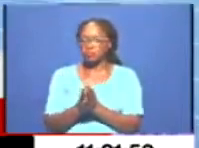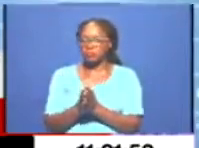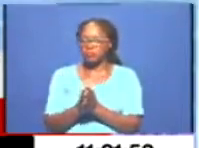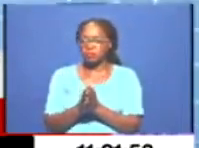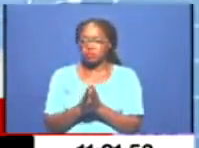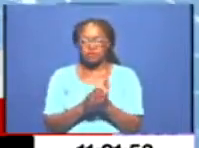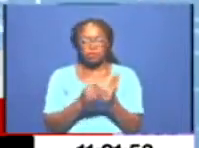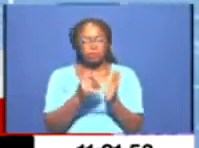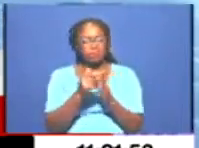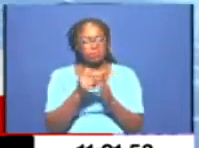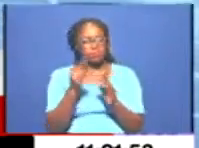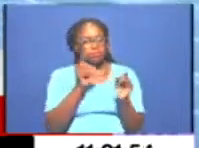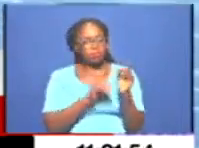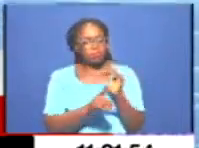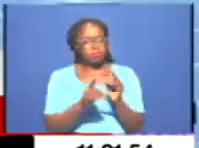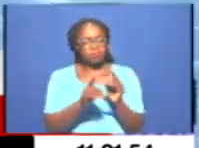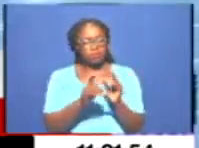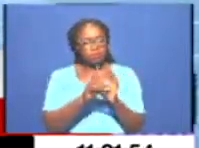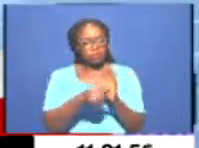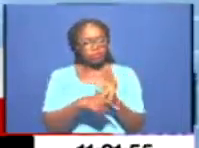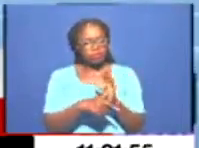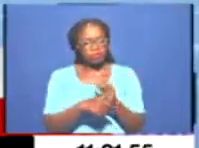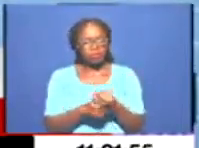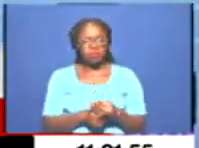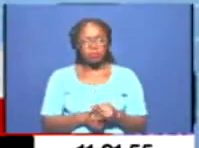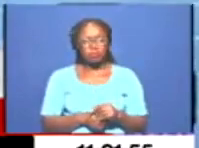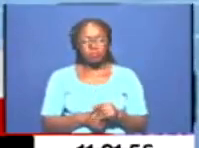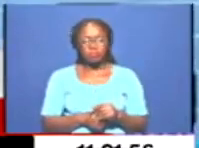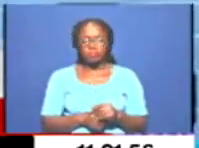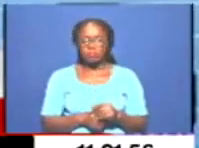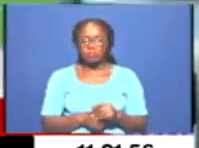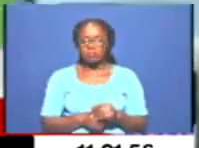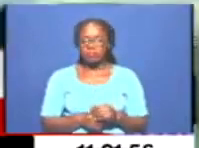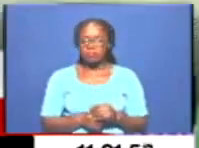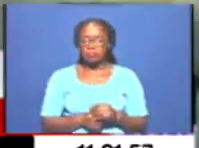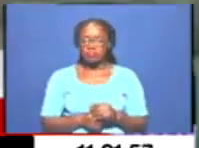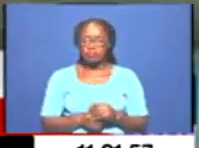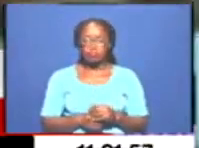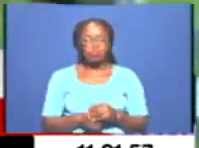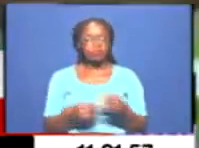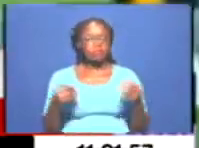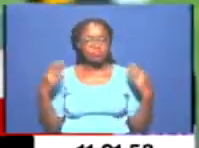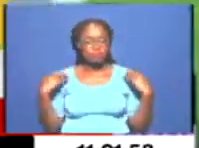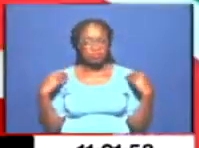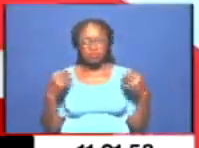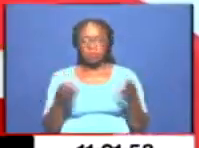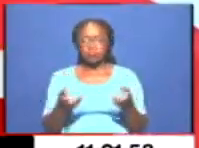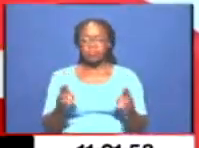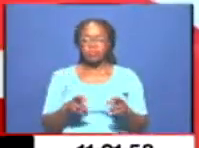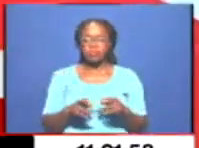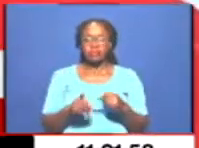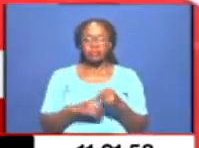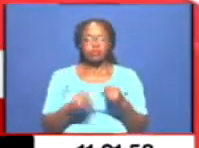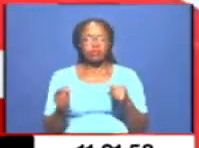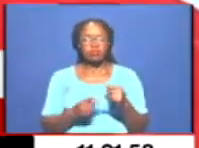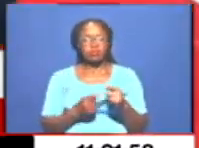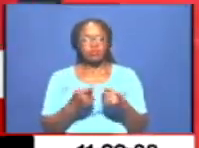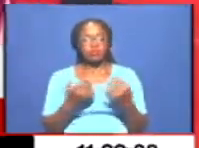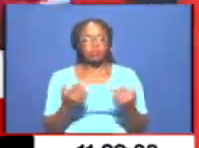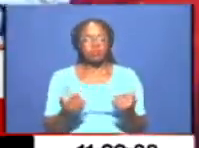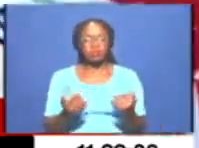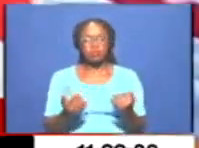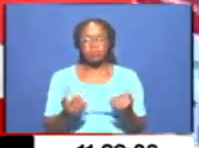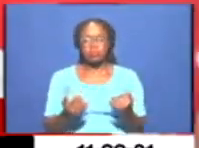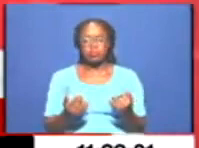the disciplines in due course. Yes, we will. Now, the Commonwealth Games taking place 6 months from now, and we